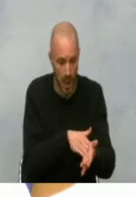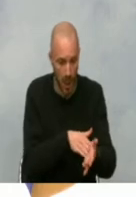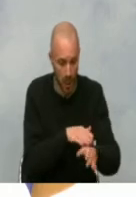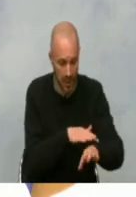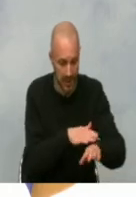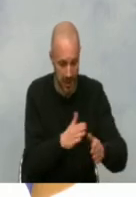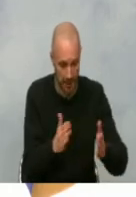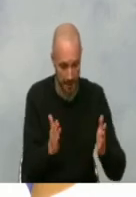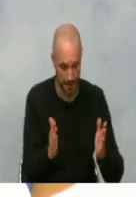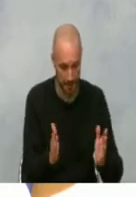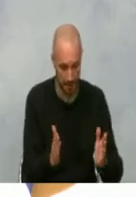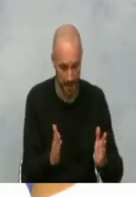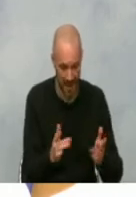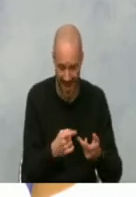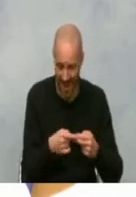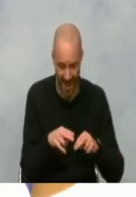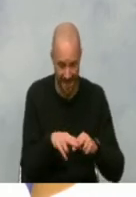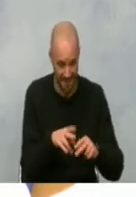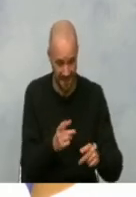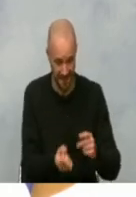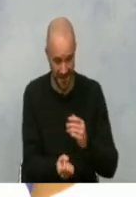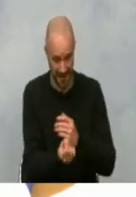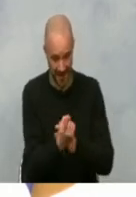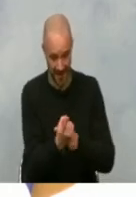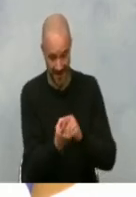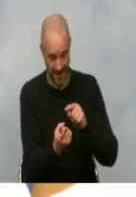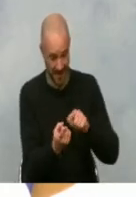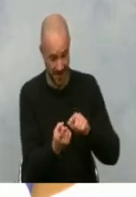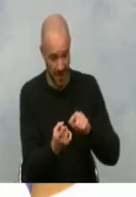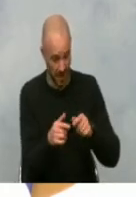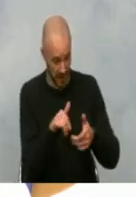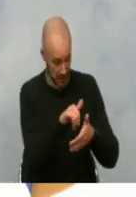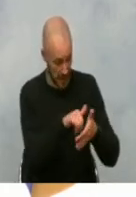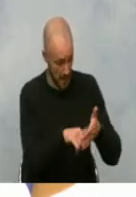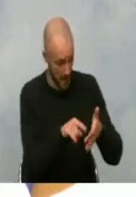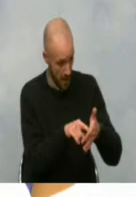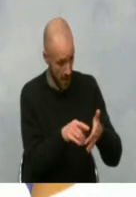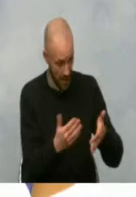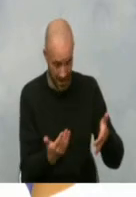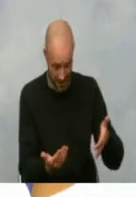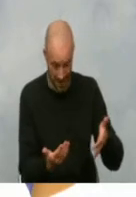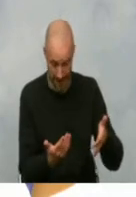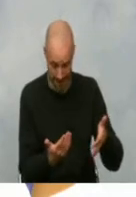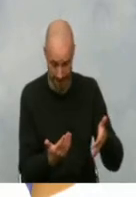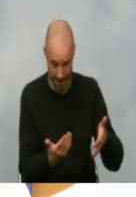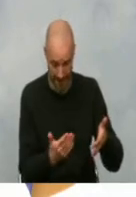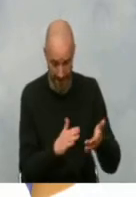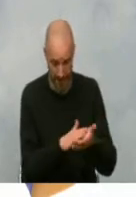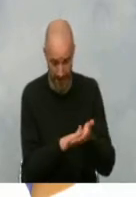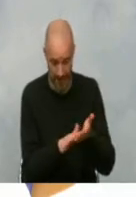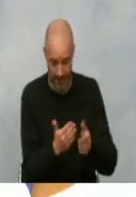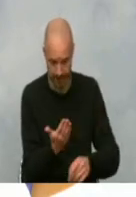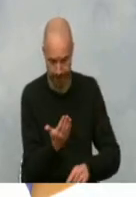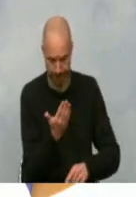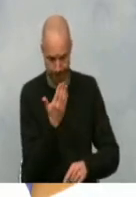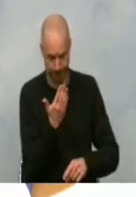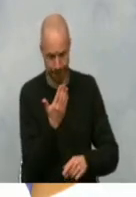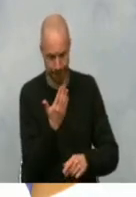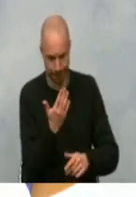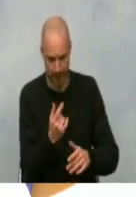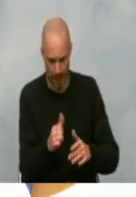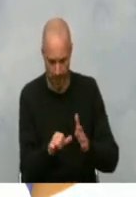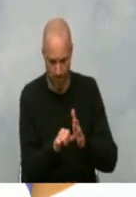time. If we don't take the opportunity that's in this paper, we will be faced with significantly greater